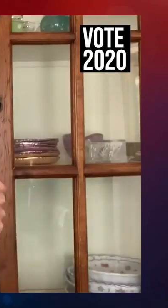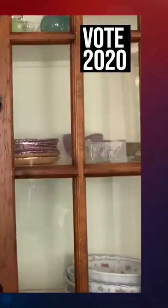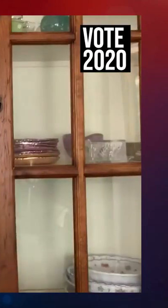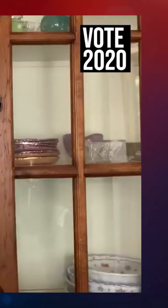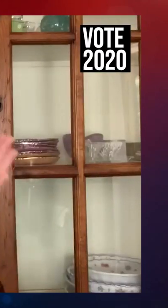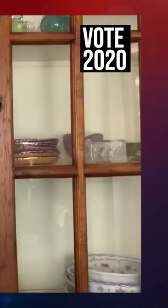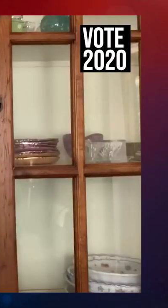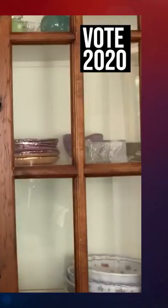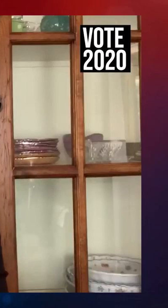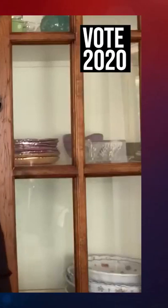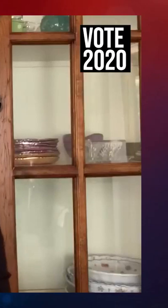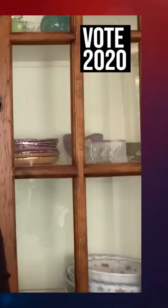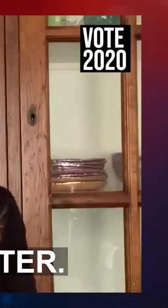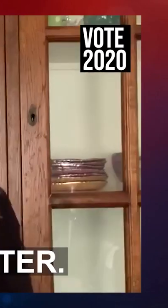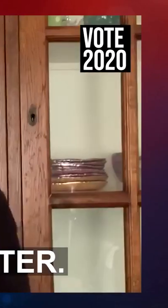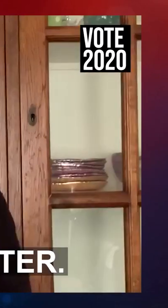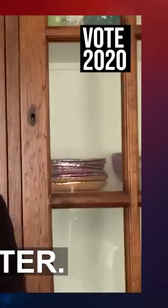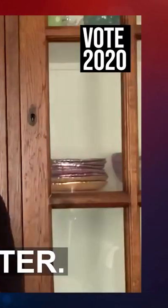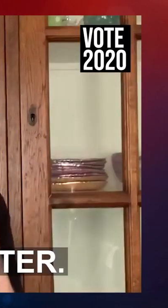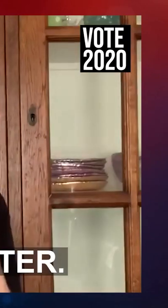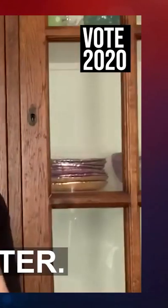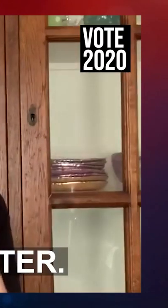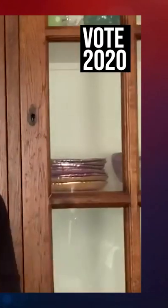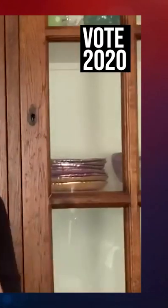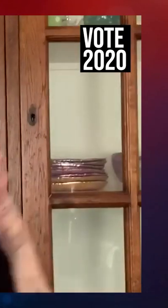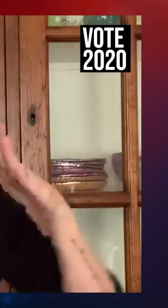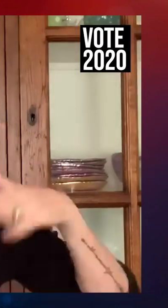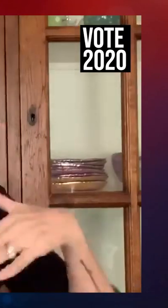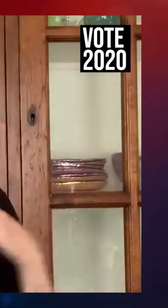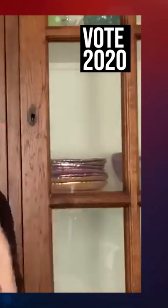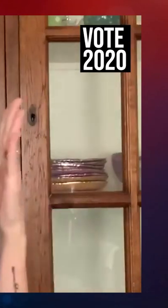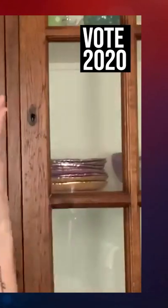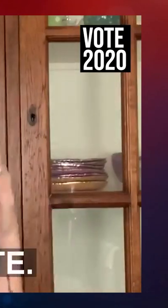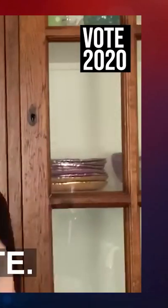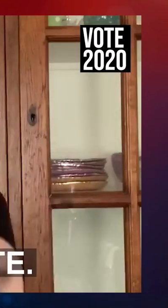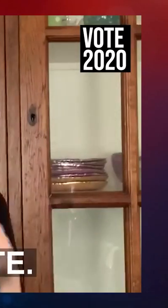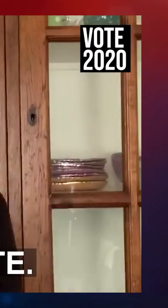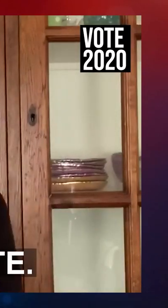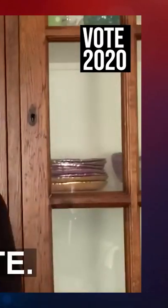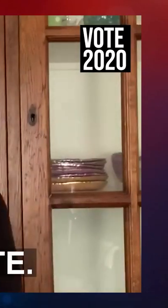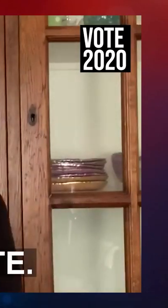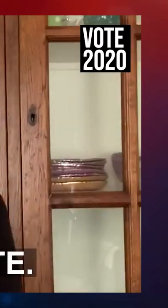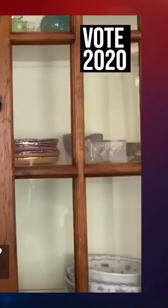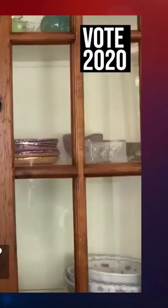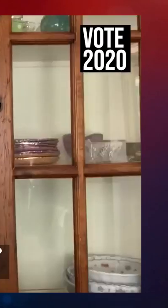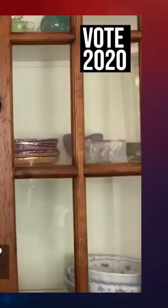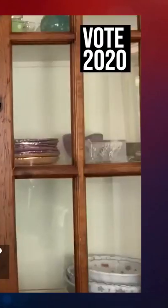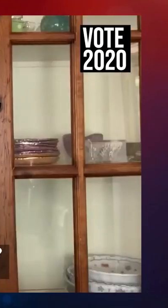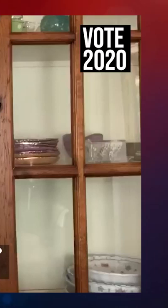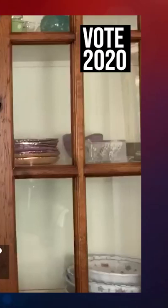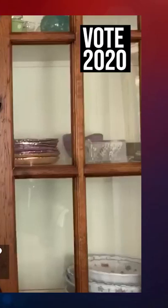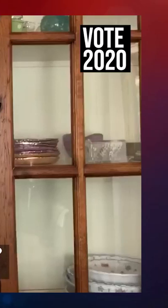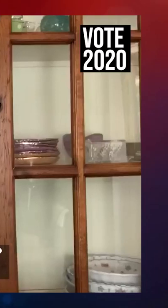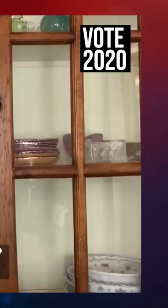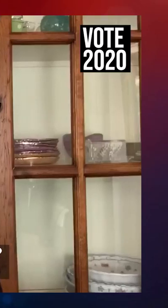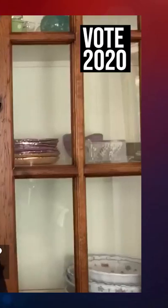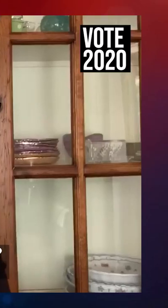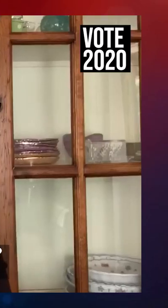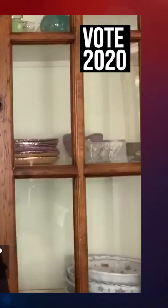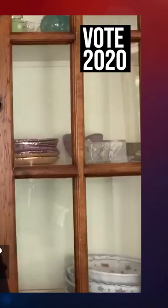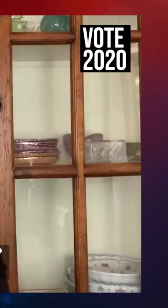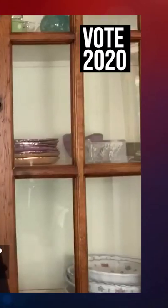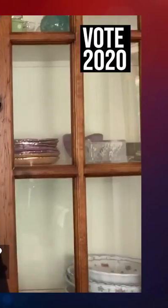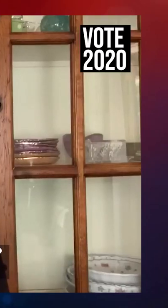in person or by mail, you must register. If you haven't registered, you can't vote. How do you register to